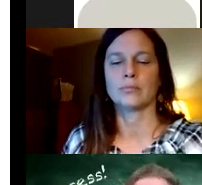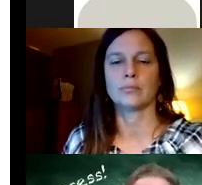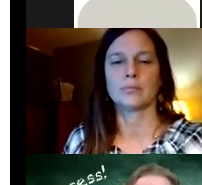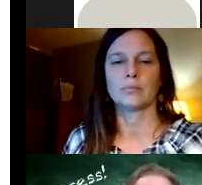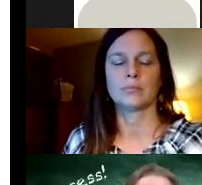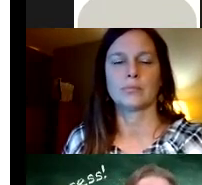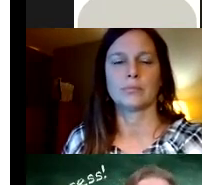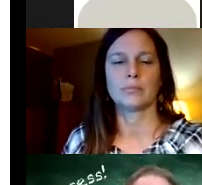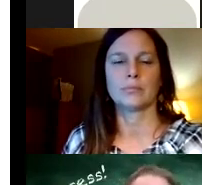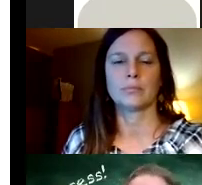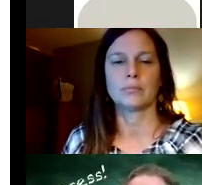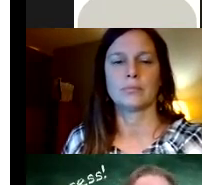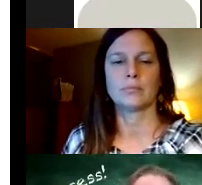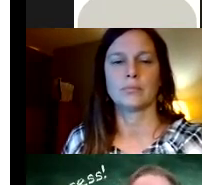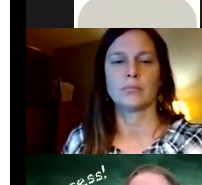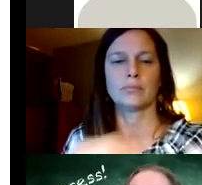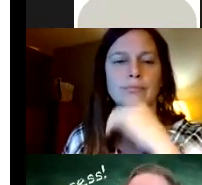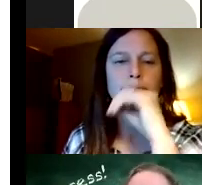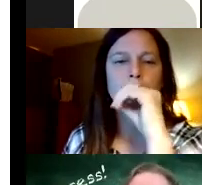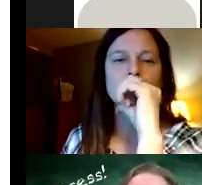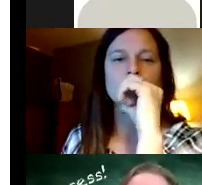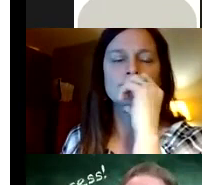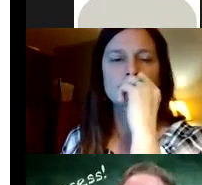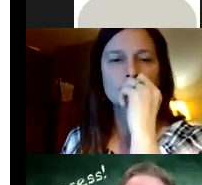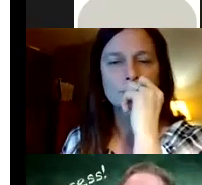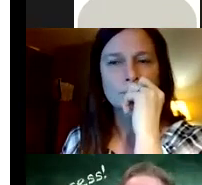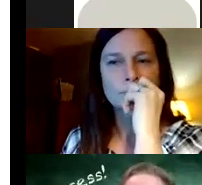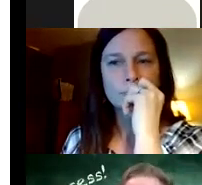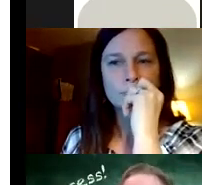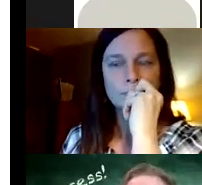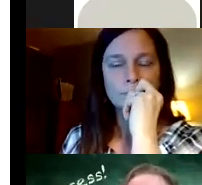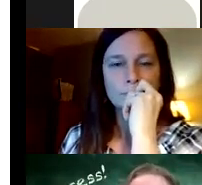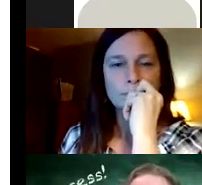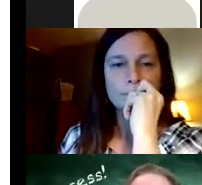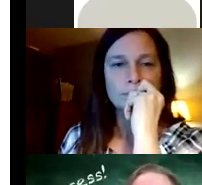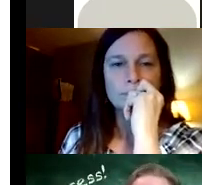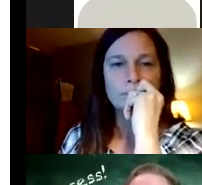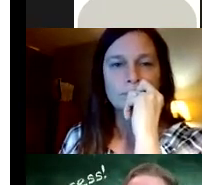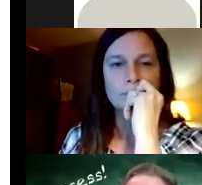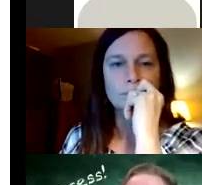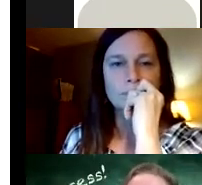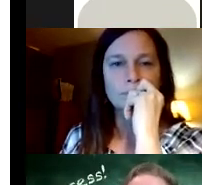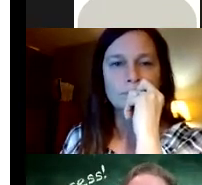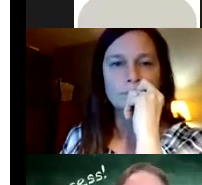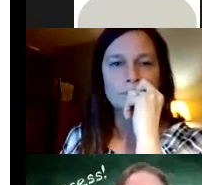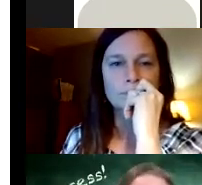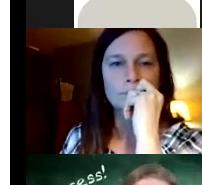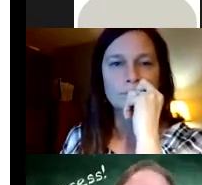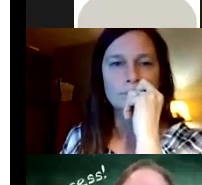starts. You know, and it's just important to know the workings behind that and exactly what is going on with